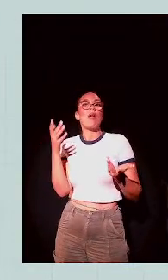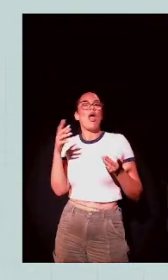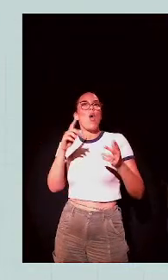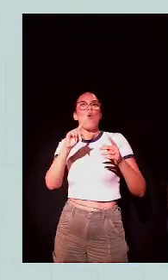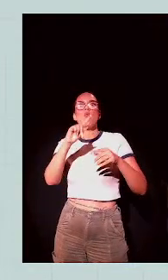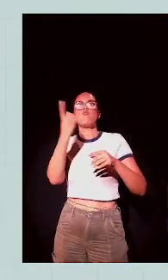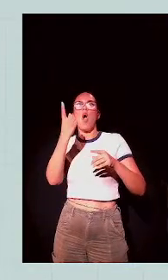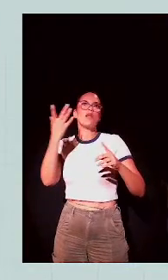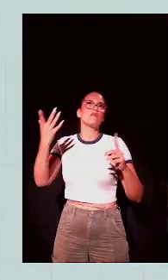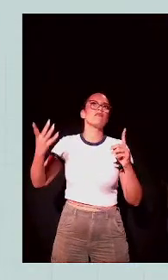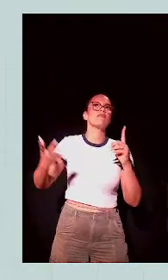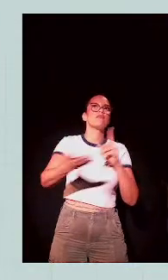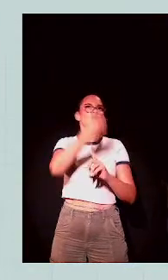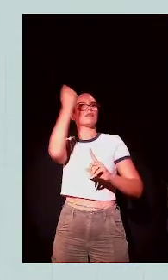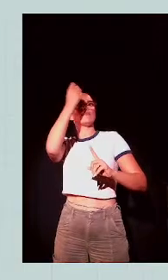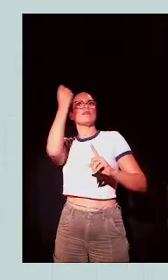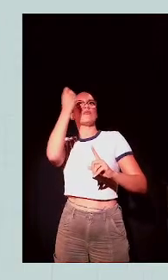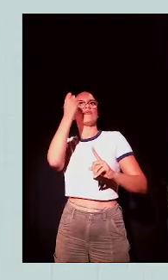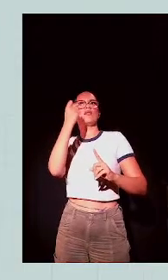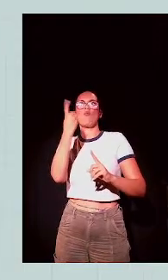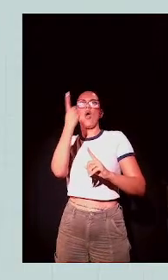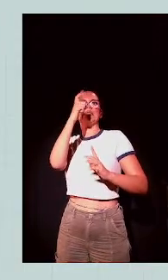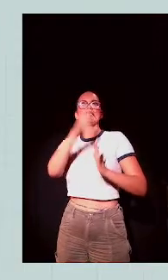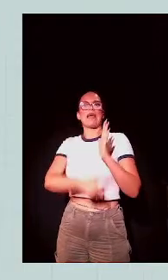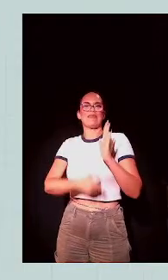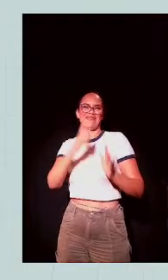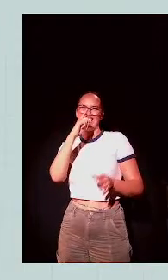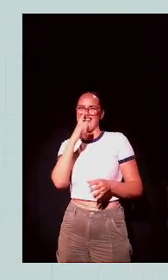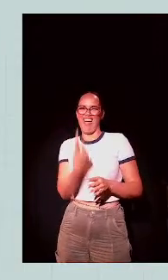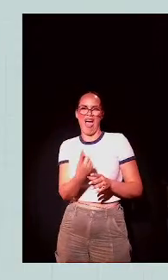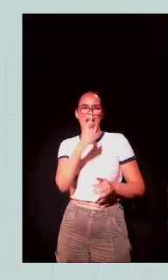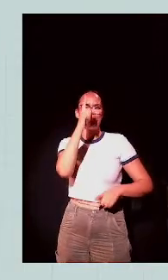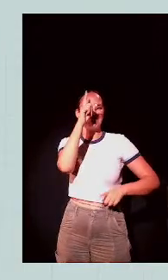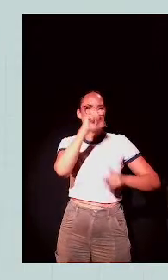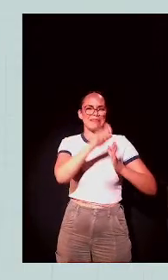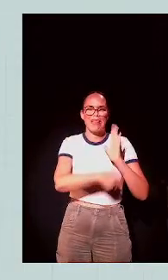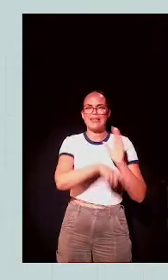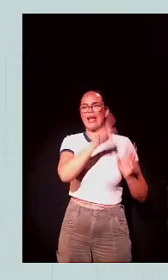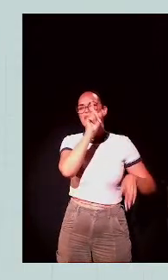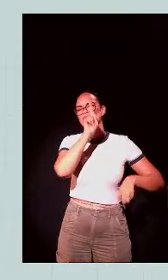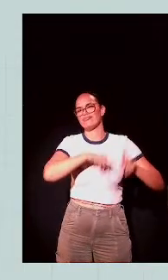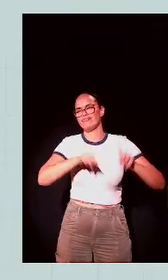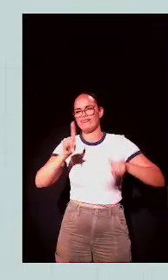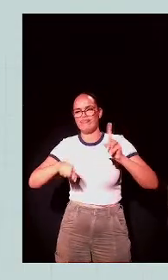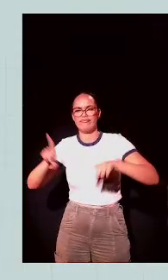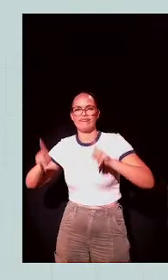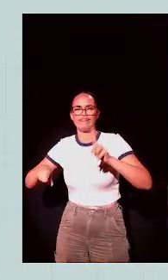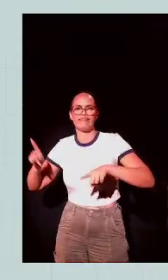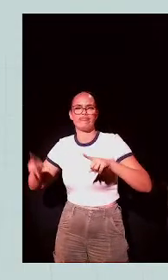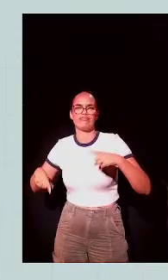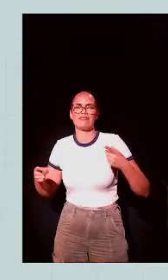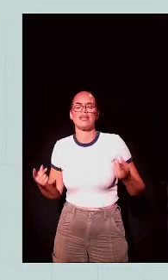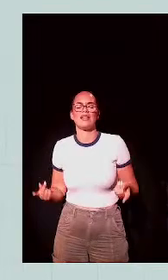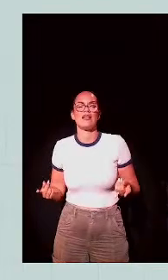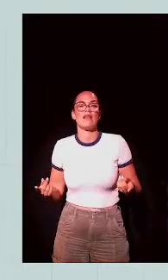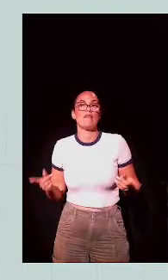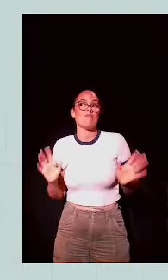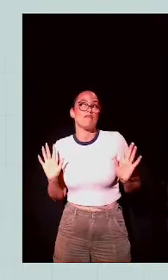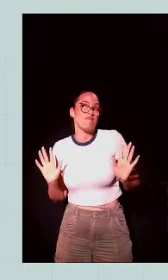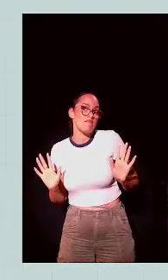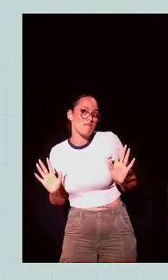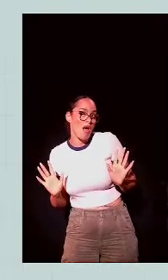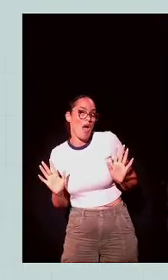solutions. Disabilities and individual experience of disability being so diverse. But what if a promising